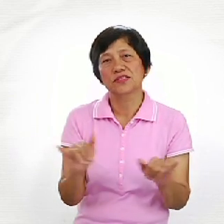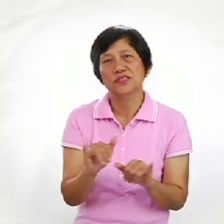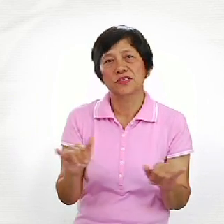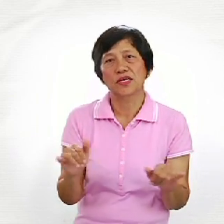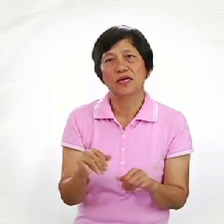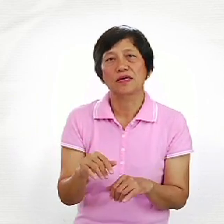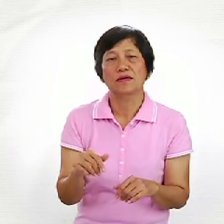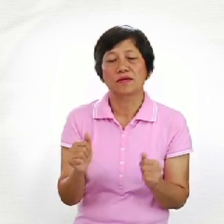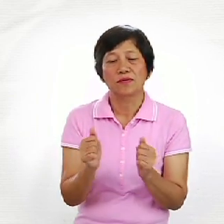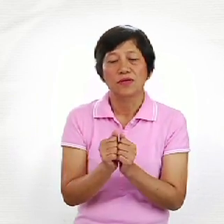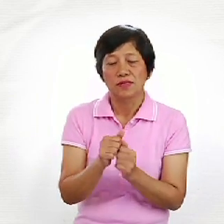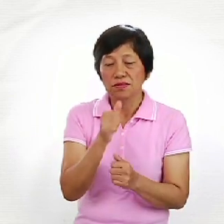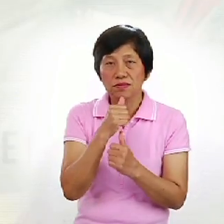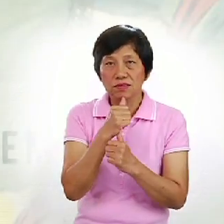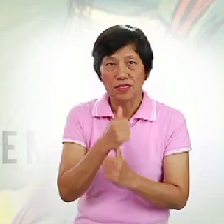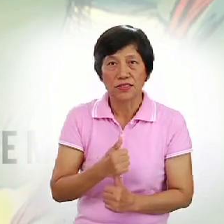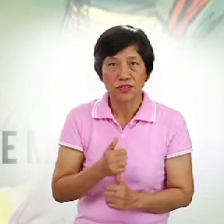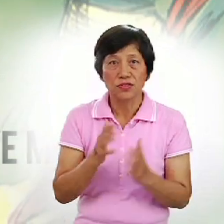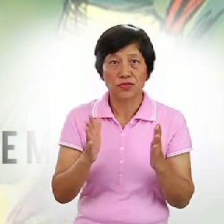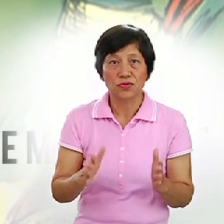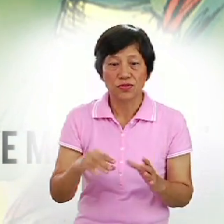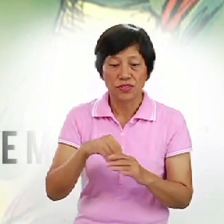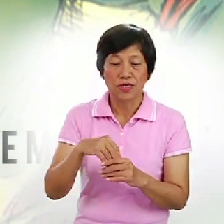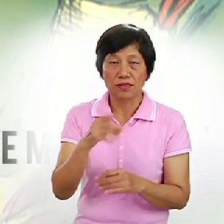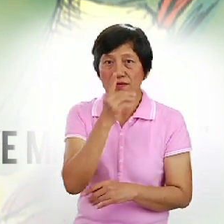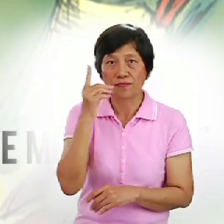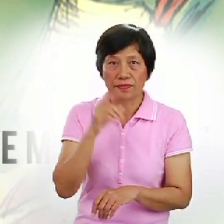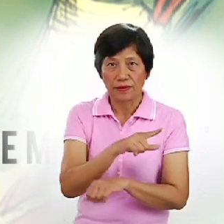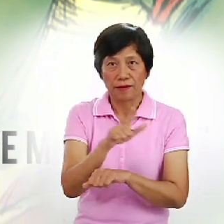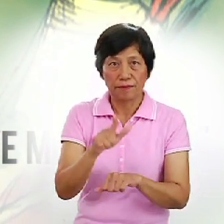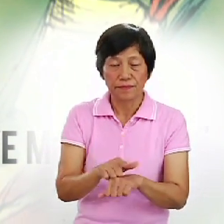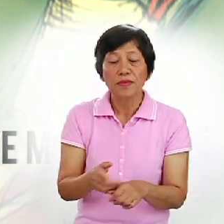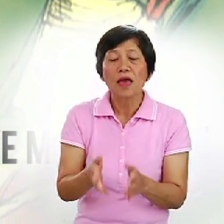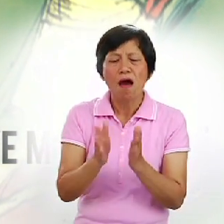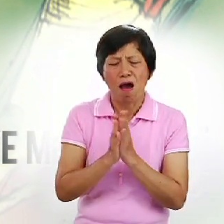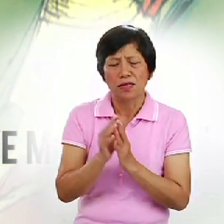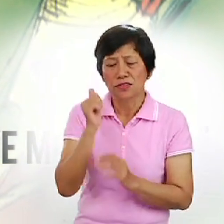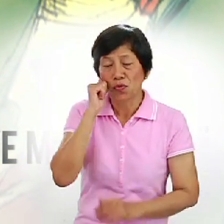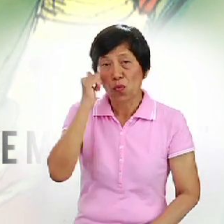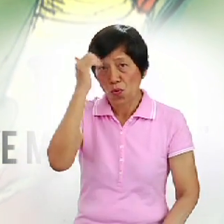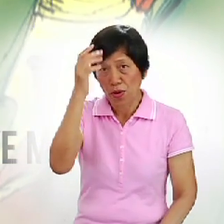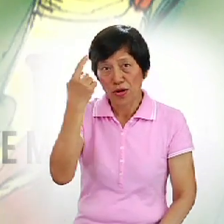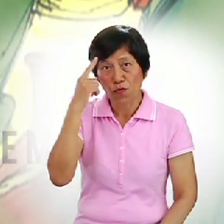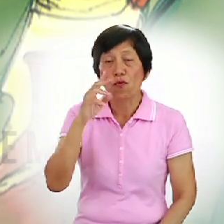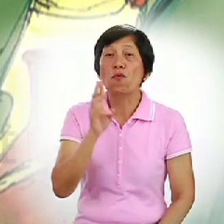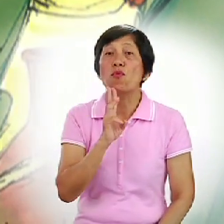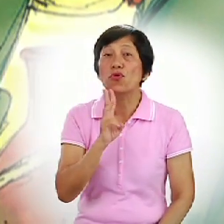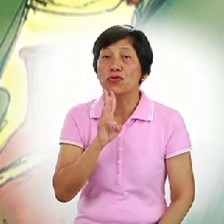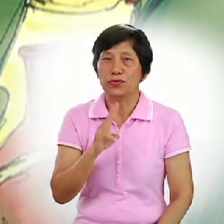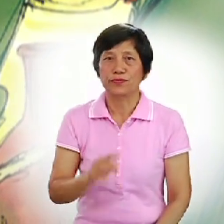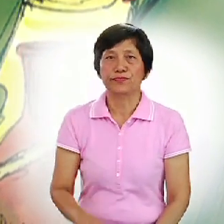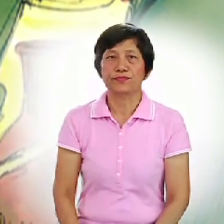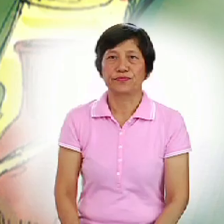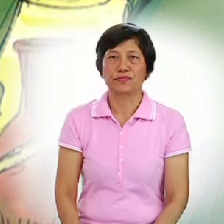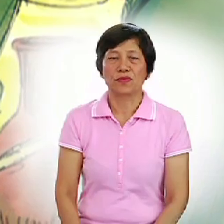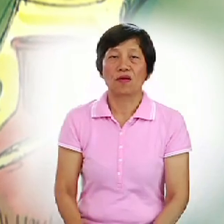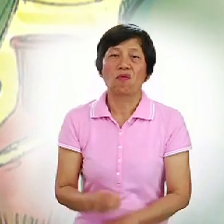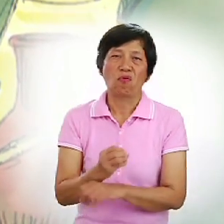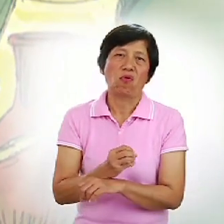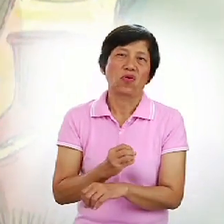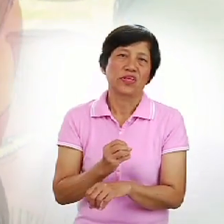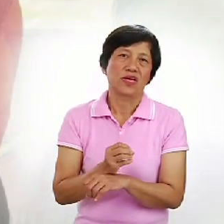his ancestors in the desert, begged the woman for water. An